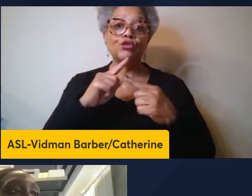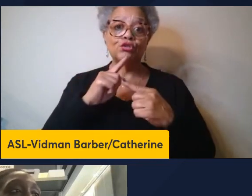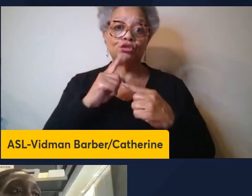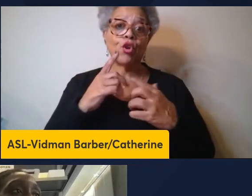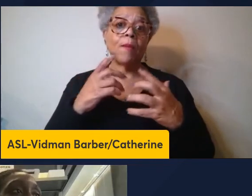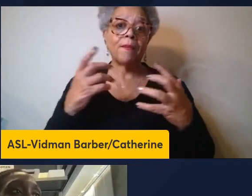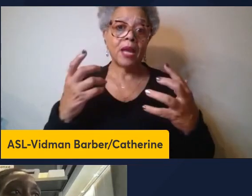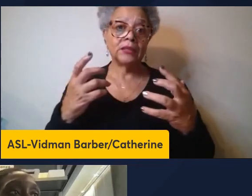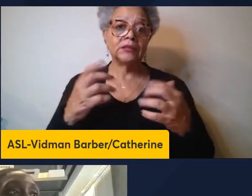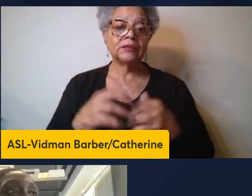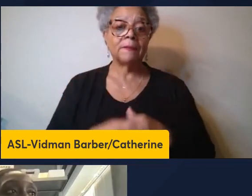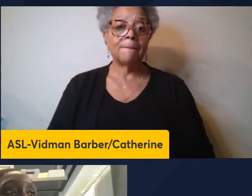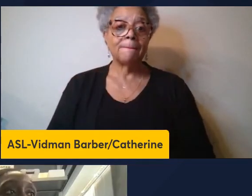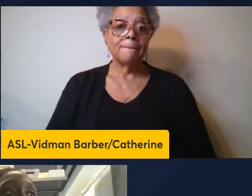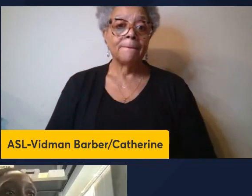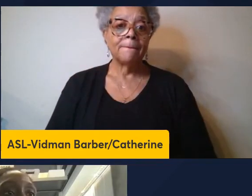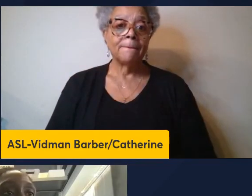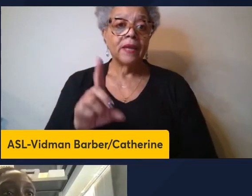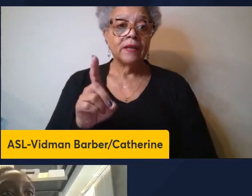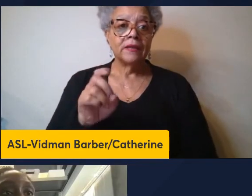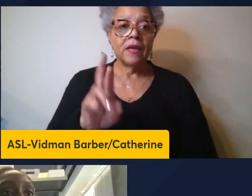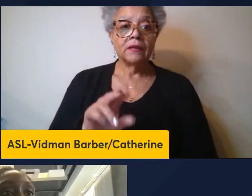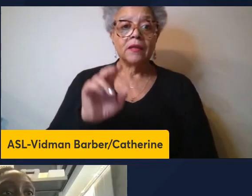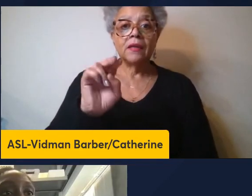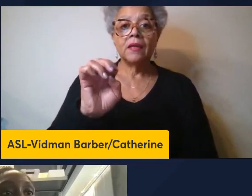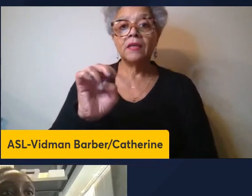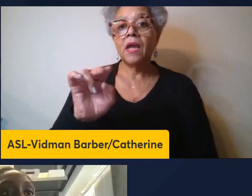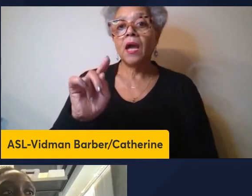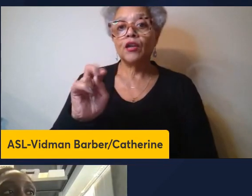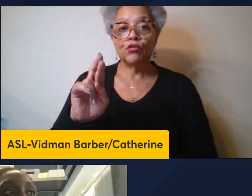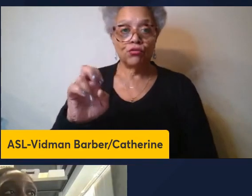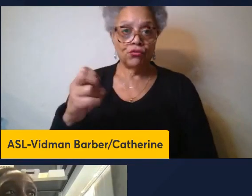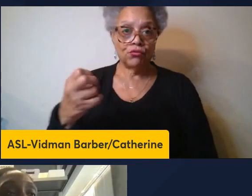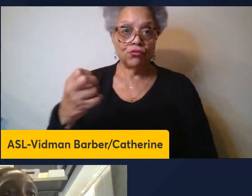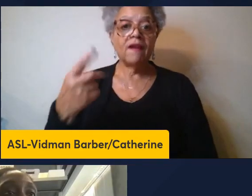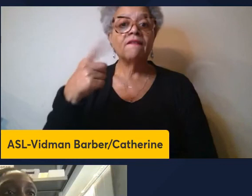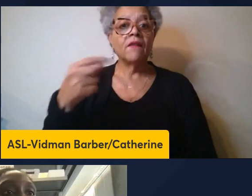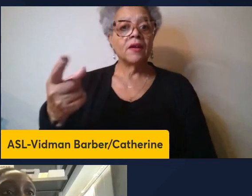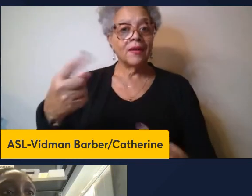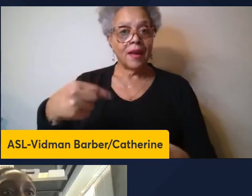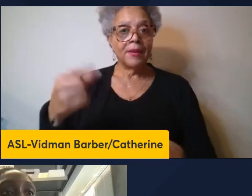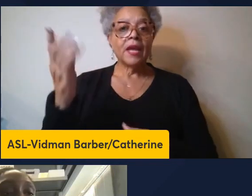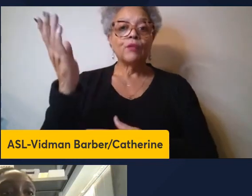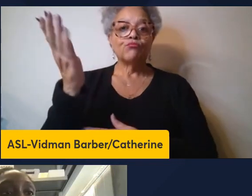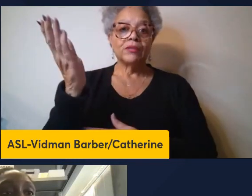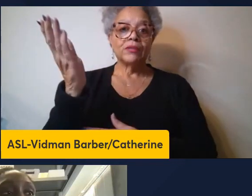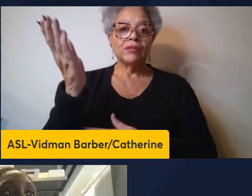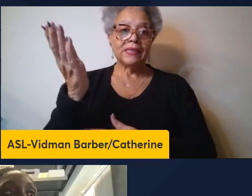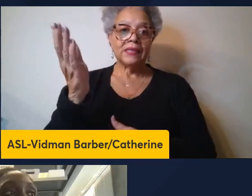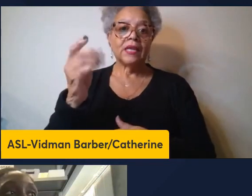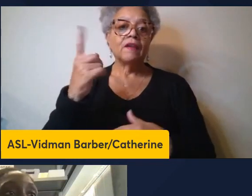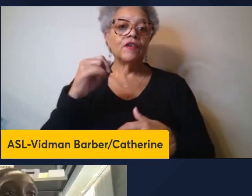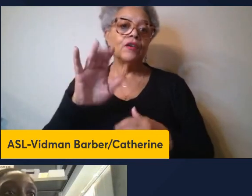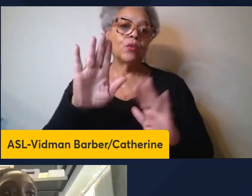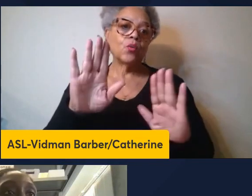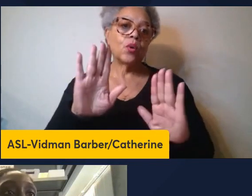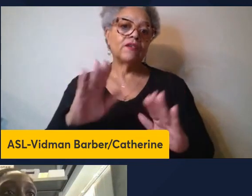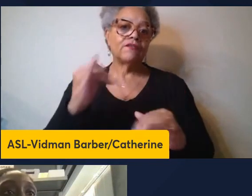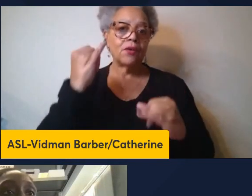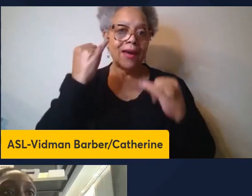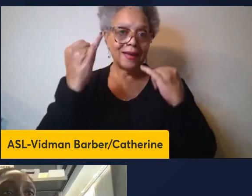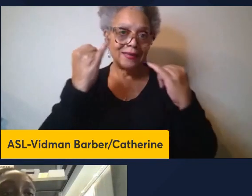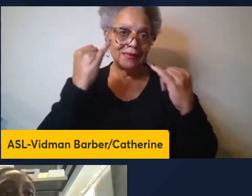much, Dr. Nonterah, for coming and presenting your wonderful